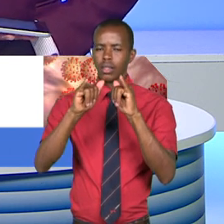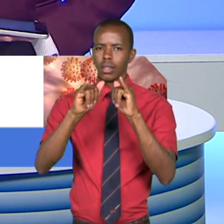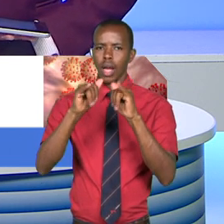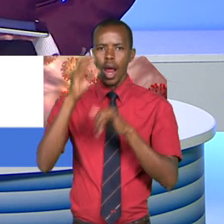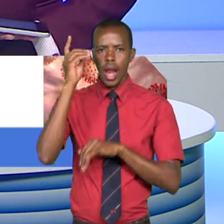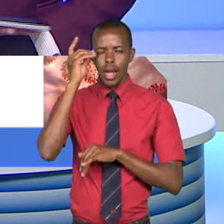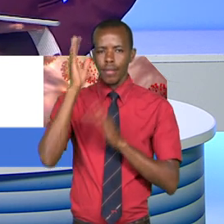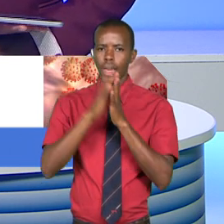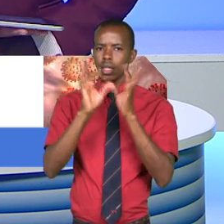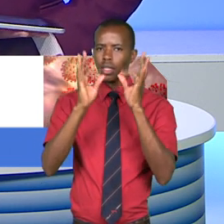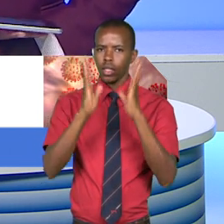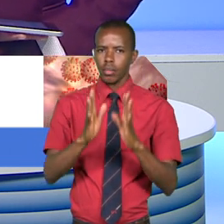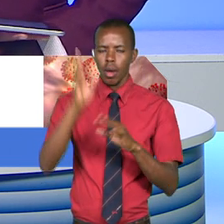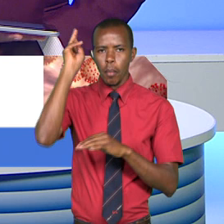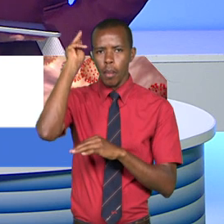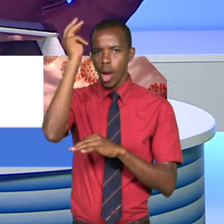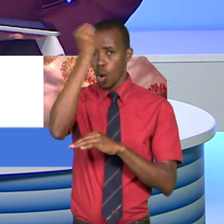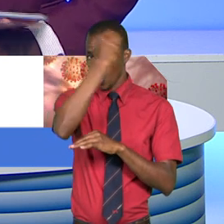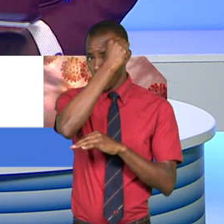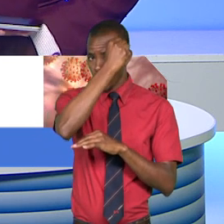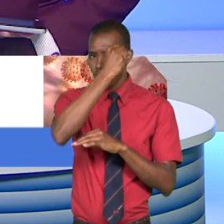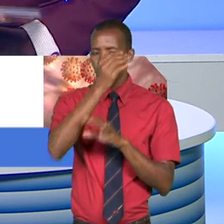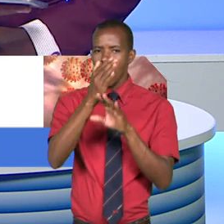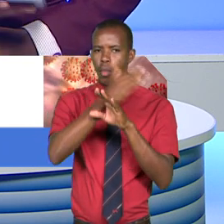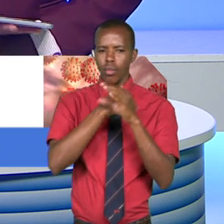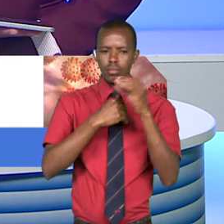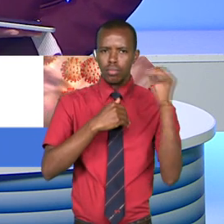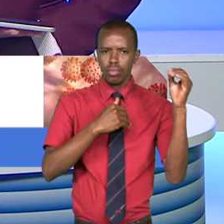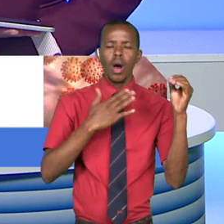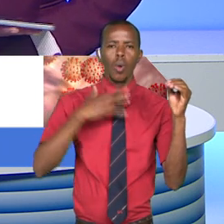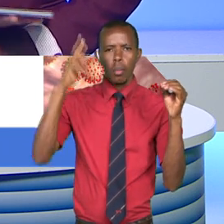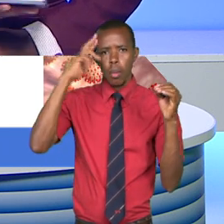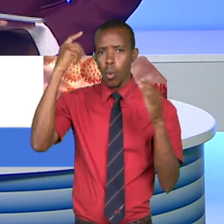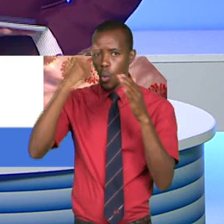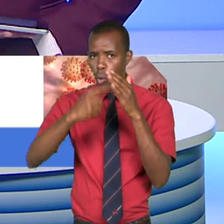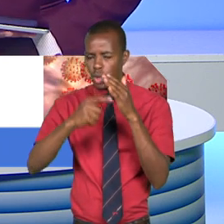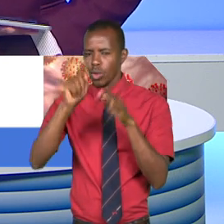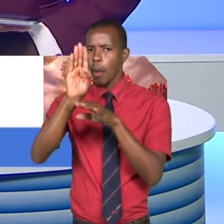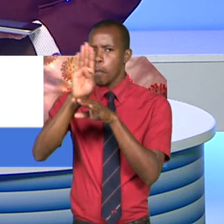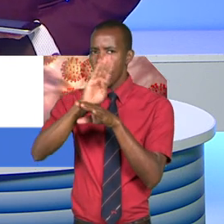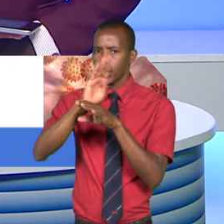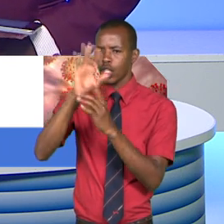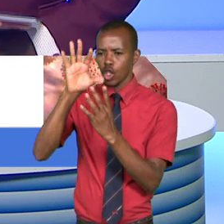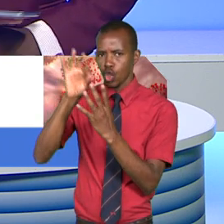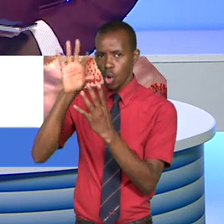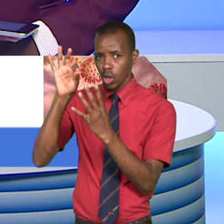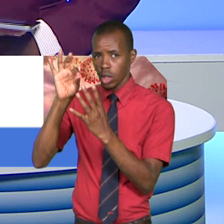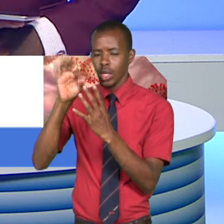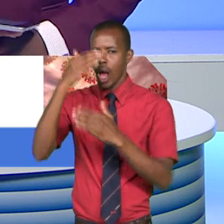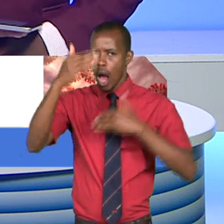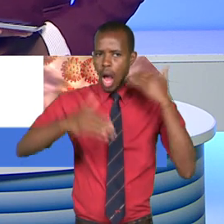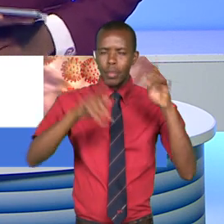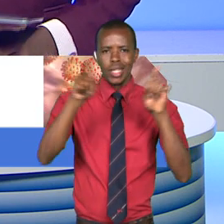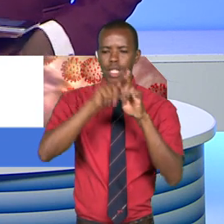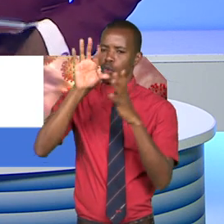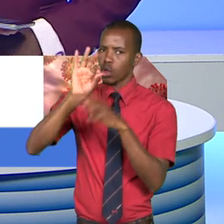David Kagina, and sign language Michael Mathia. But before we leave, I'd love to remind you that being busy is a choice and being happy is